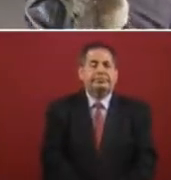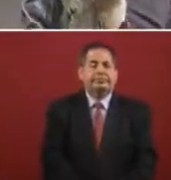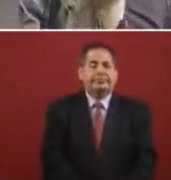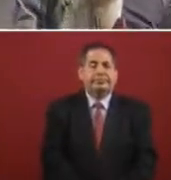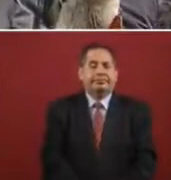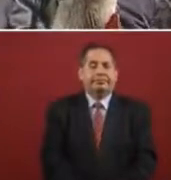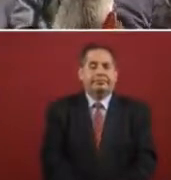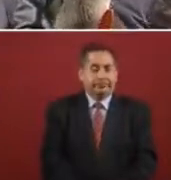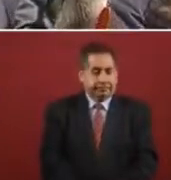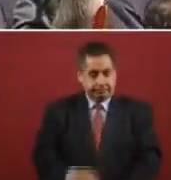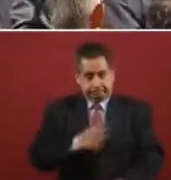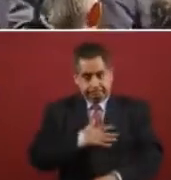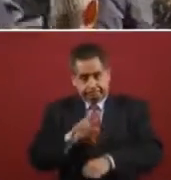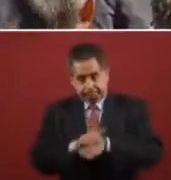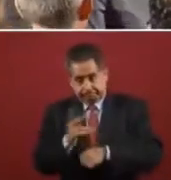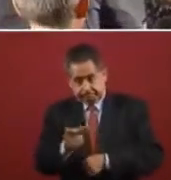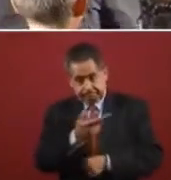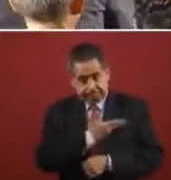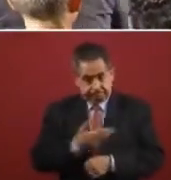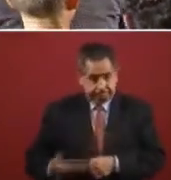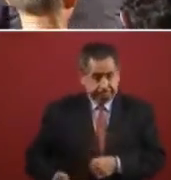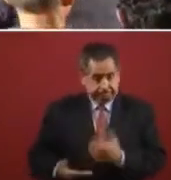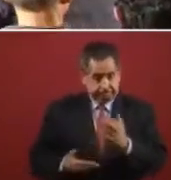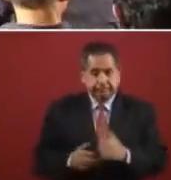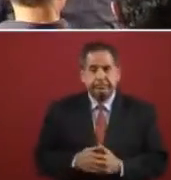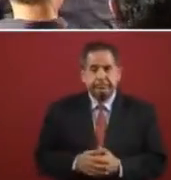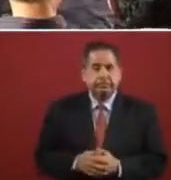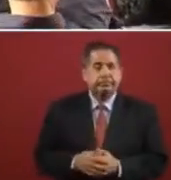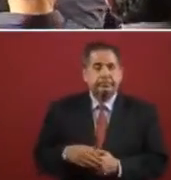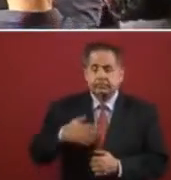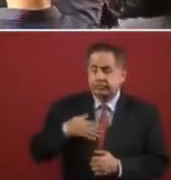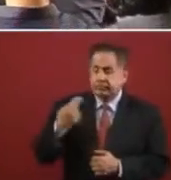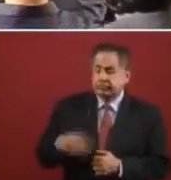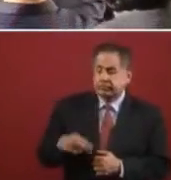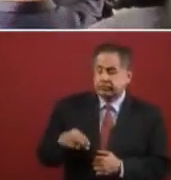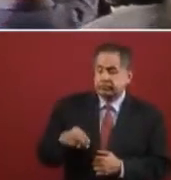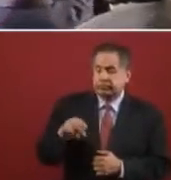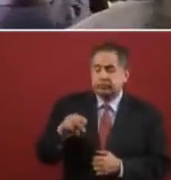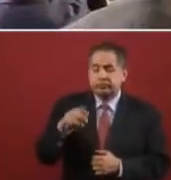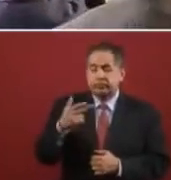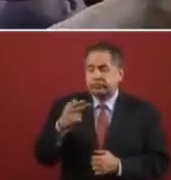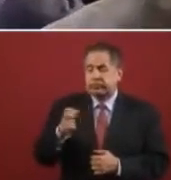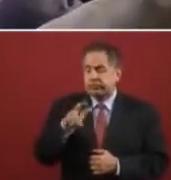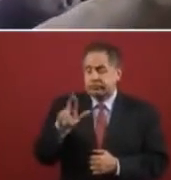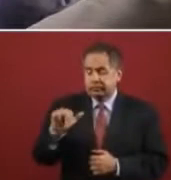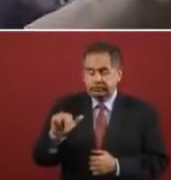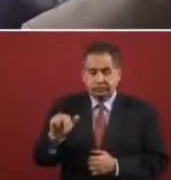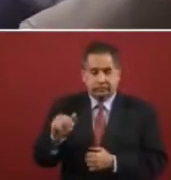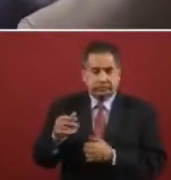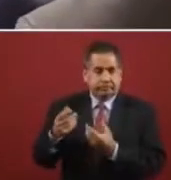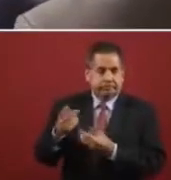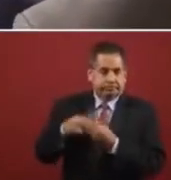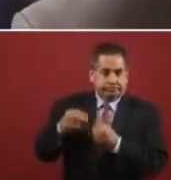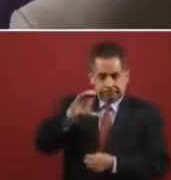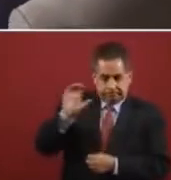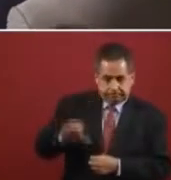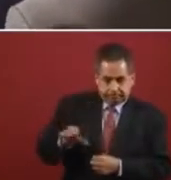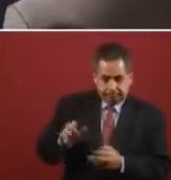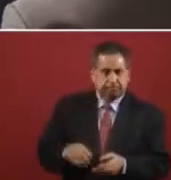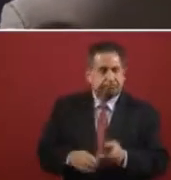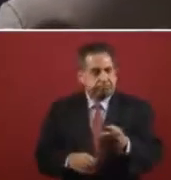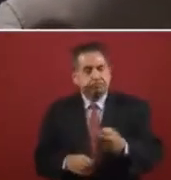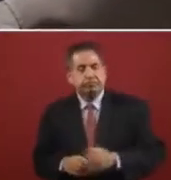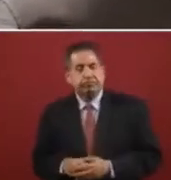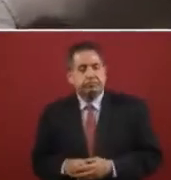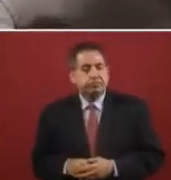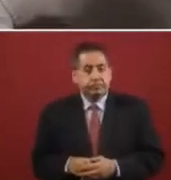Muy buenos días, presidente Rafael. What the heck just happened? De Sin Censura con Vicente Serrano desde Chicago. Presidente, hace unos días entrevistamos afuera